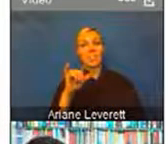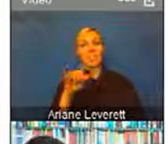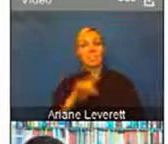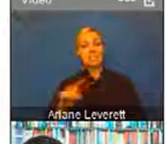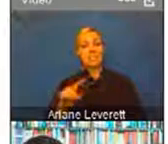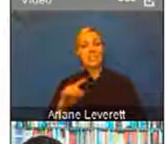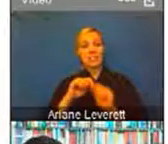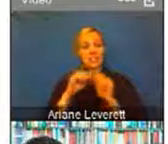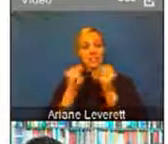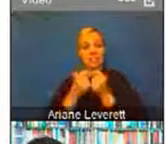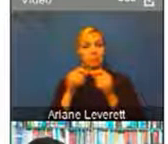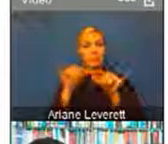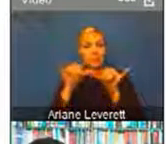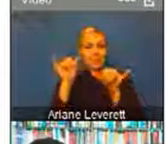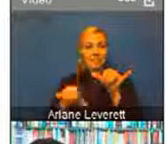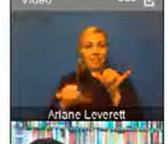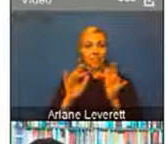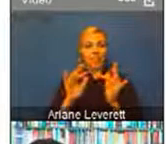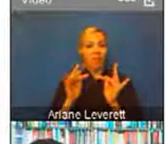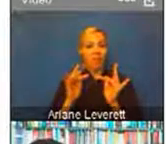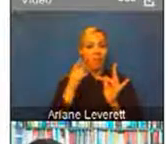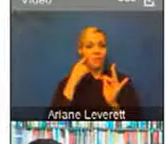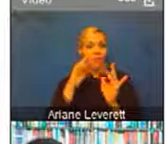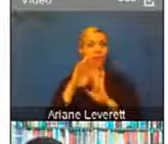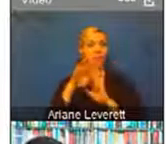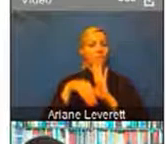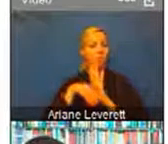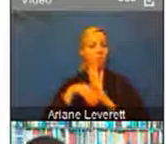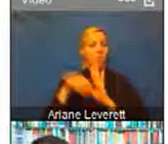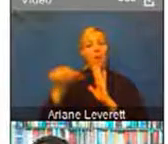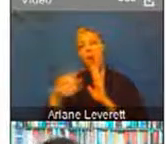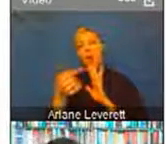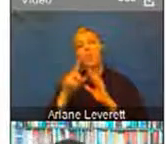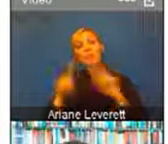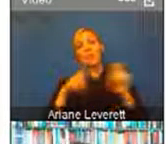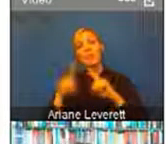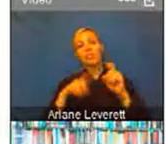Yeah, I see we have a question. Simone Weininger.